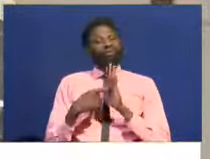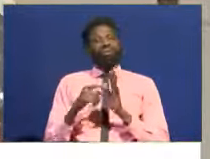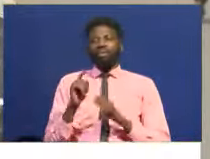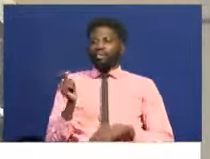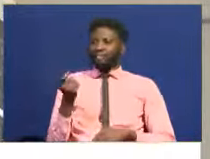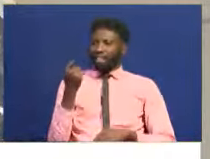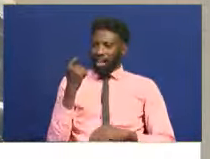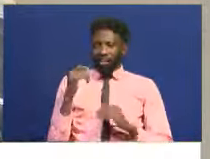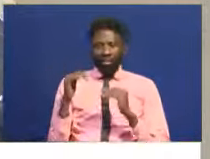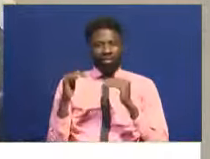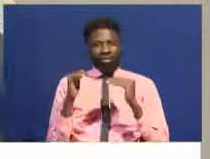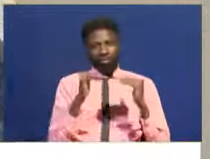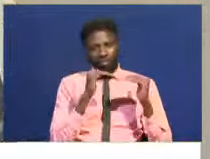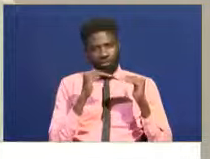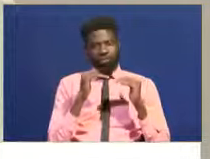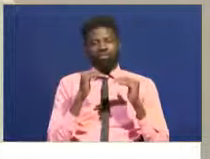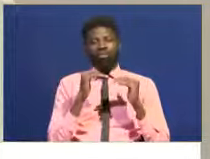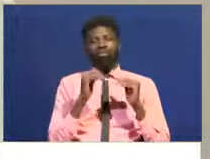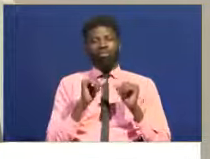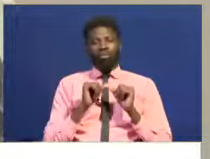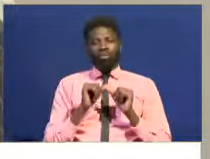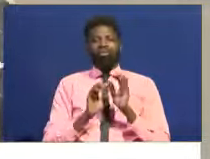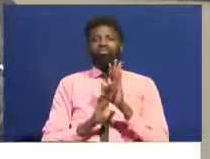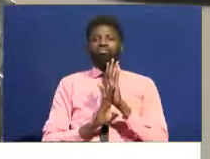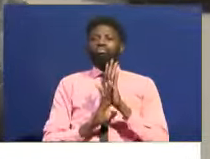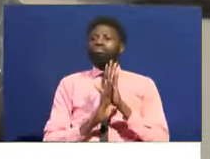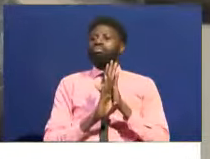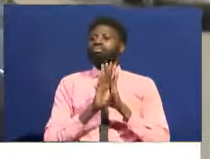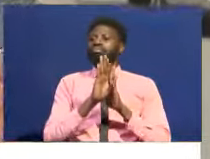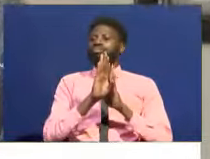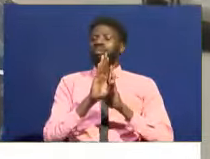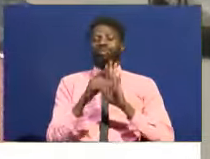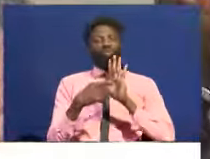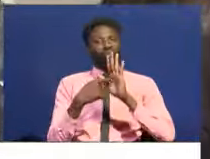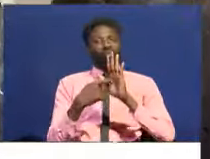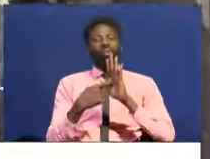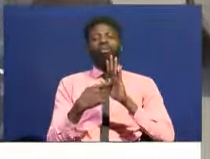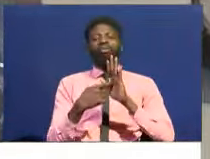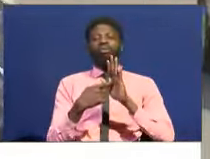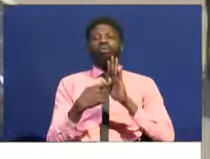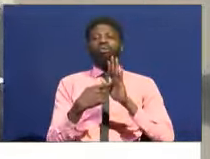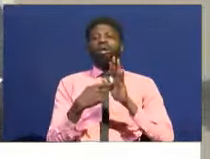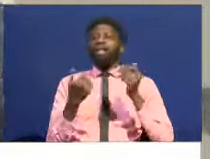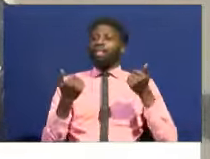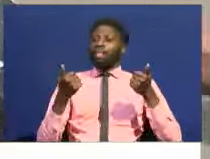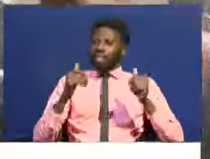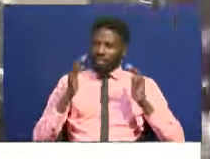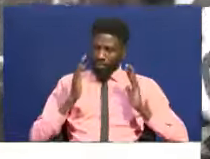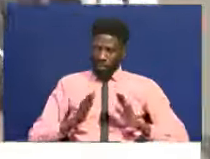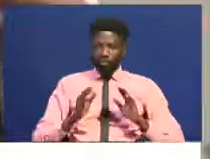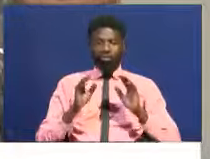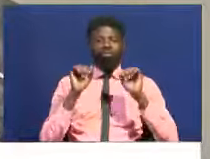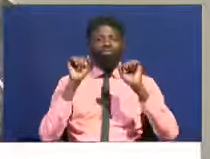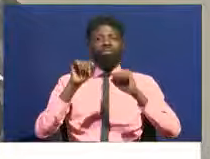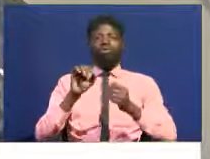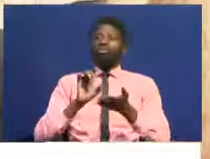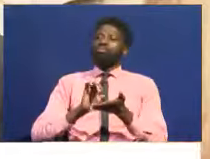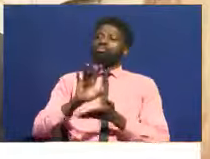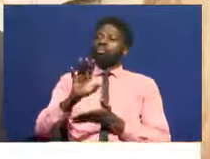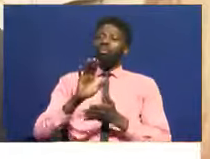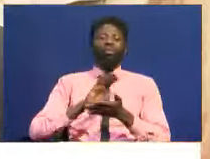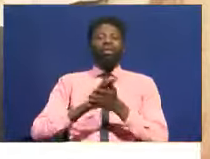kukoma kidemokrasia na kutuonyesha kwamba hakuna mtu hawezi akaondolewa katika mamlaka hata without